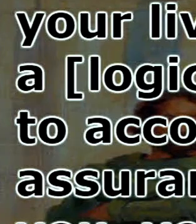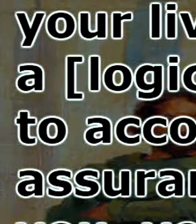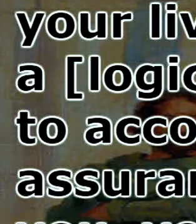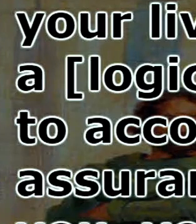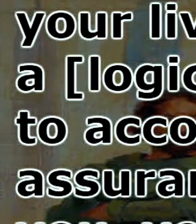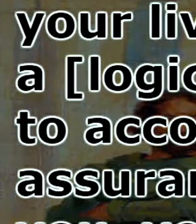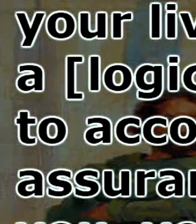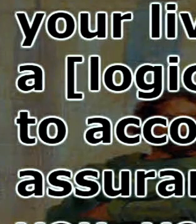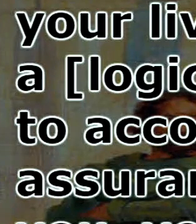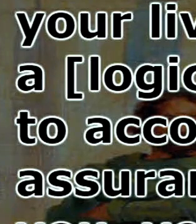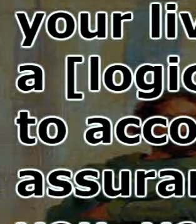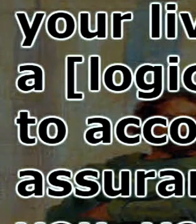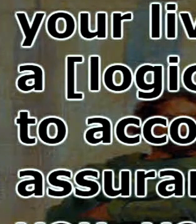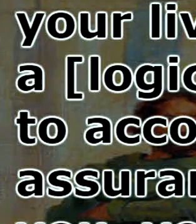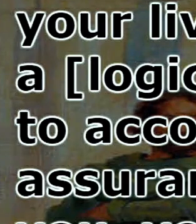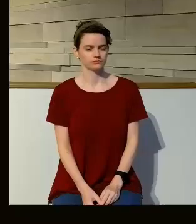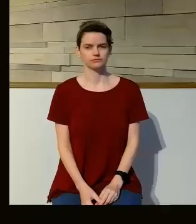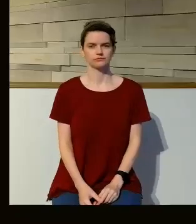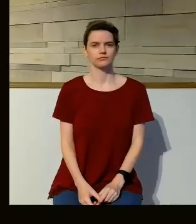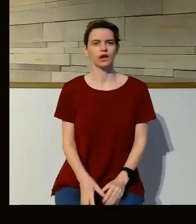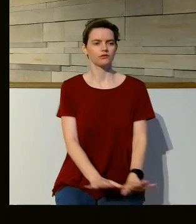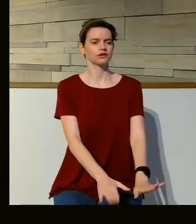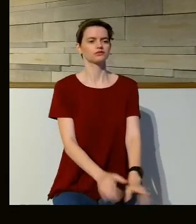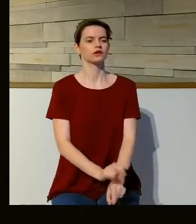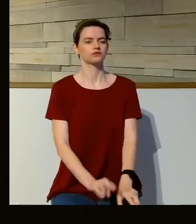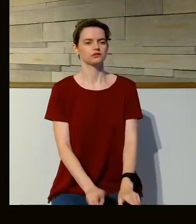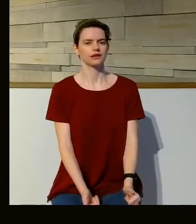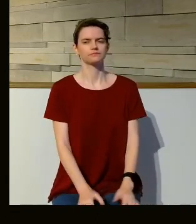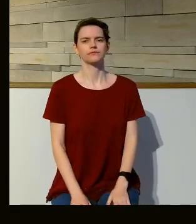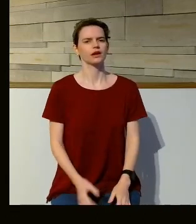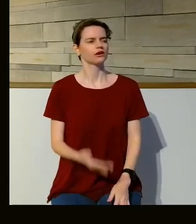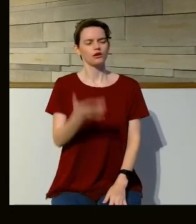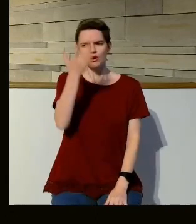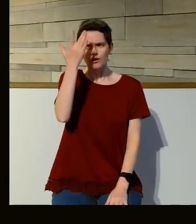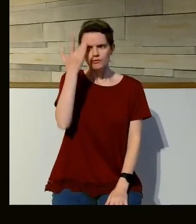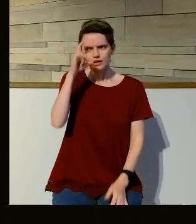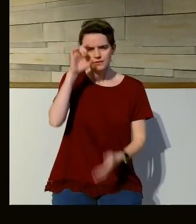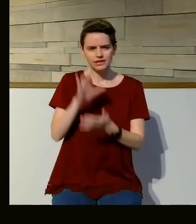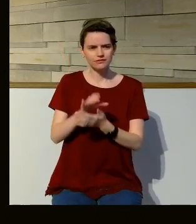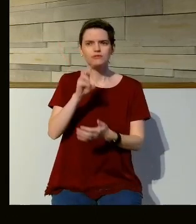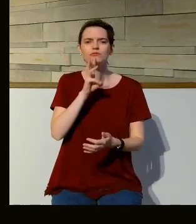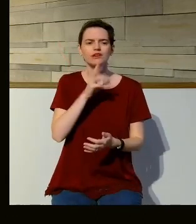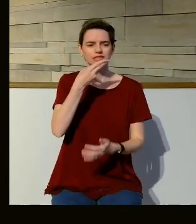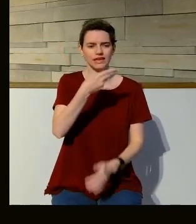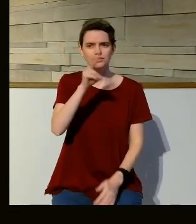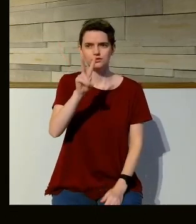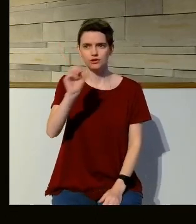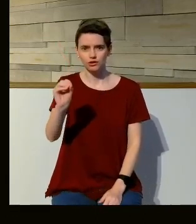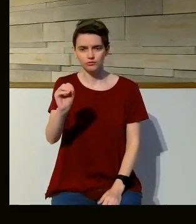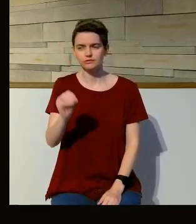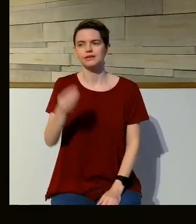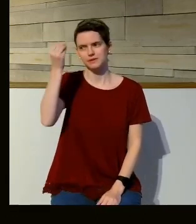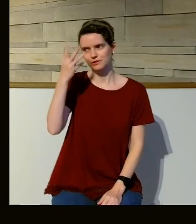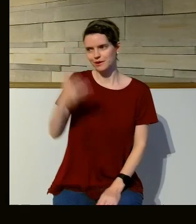What a new idea, right? Let me put it this way. Suppose you ask me, Eric, why do you believe water is H2O? And I said, oh, let me tell